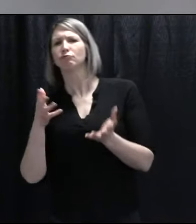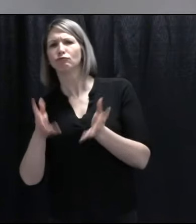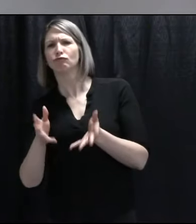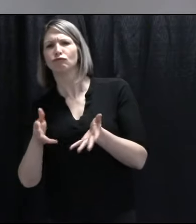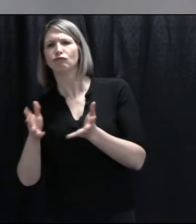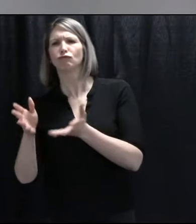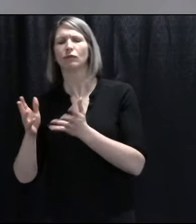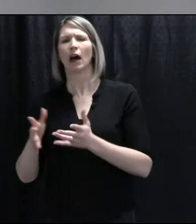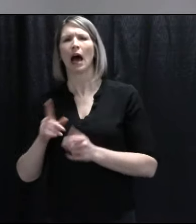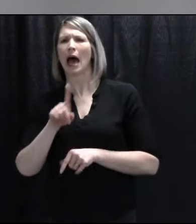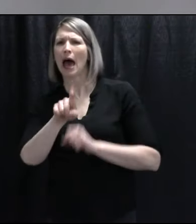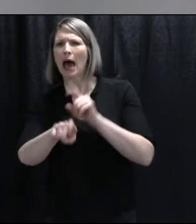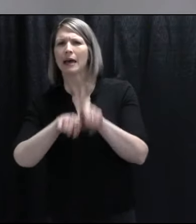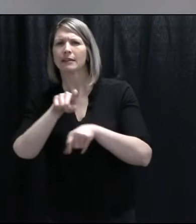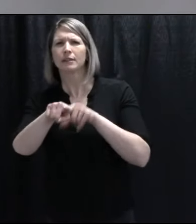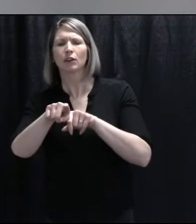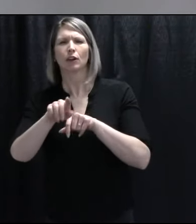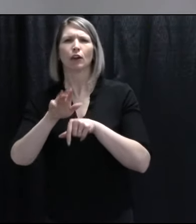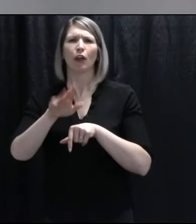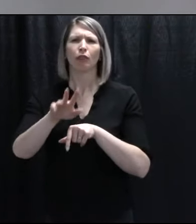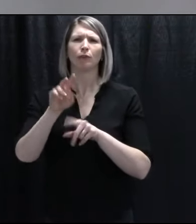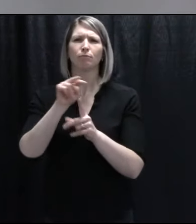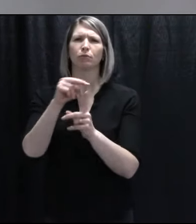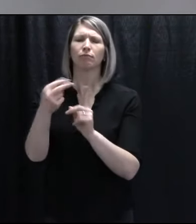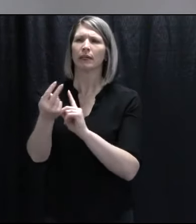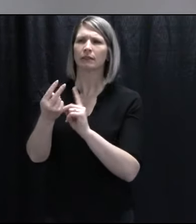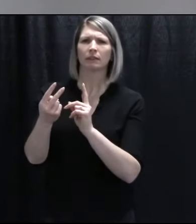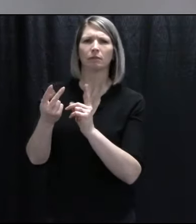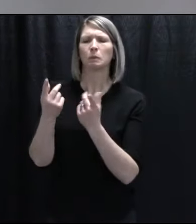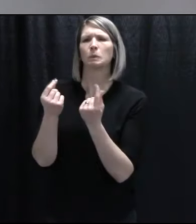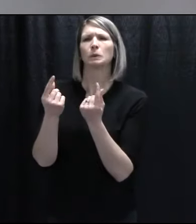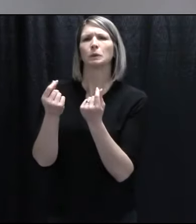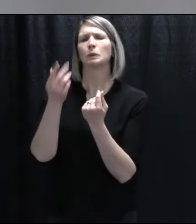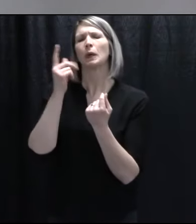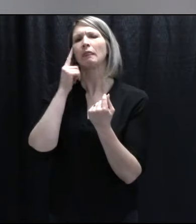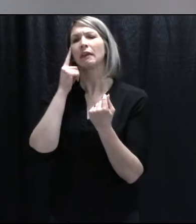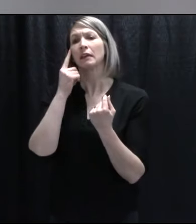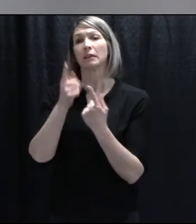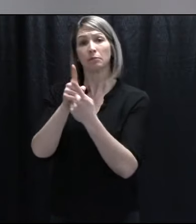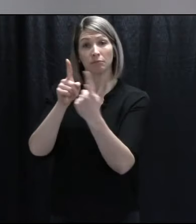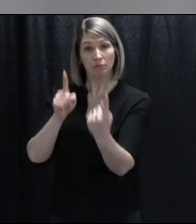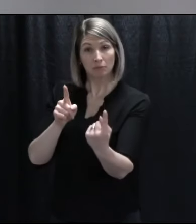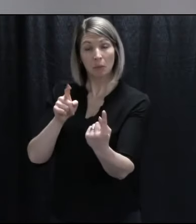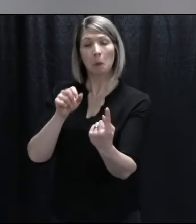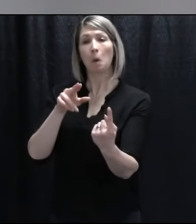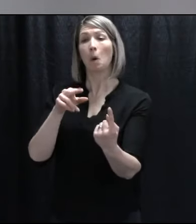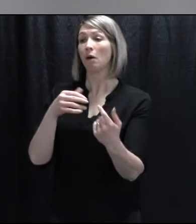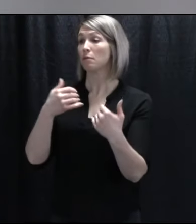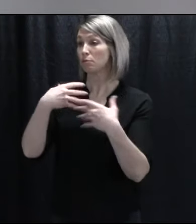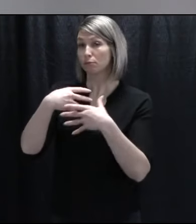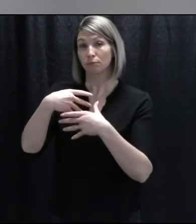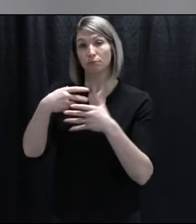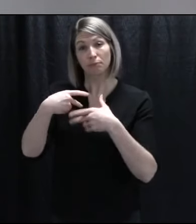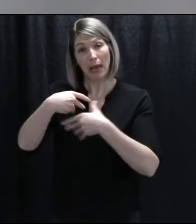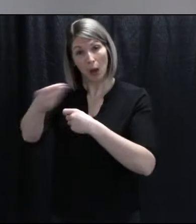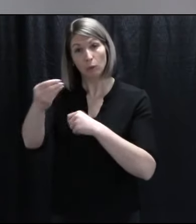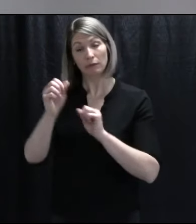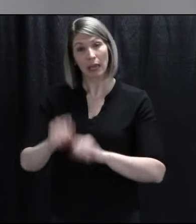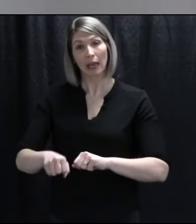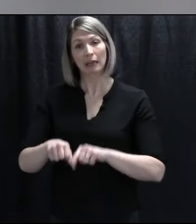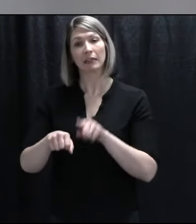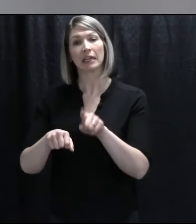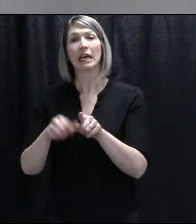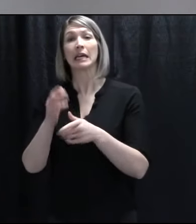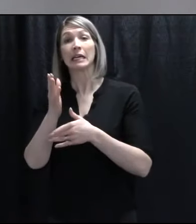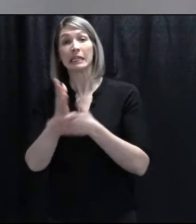allowed to do in terms of stepping outside their front door. I'm aware of one person who wasn't sure if they could go to